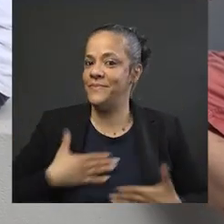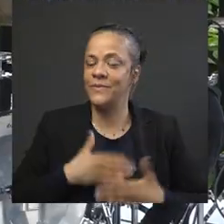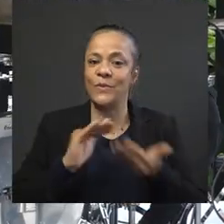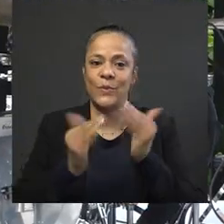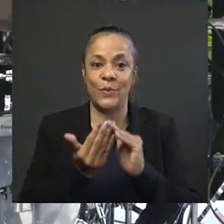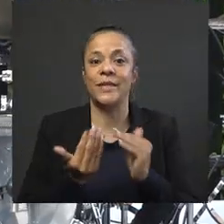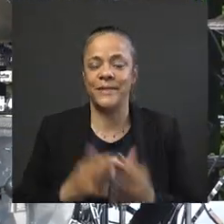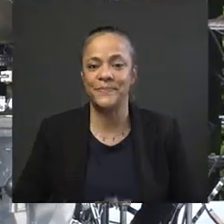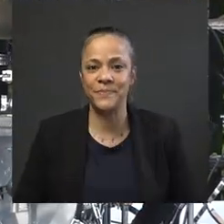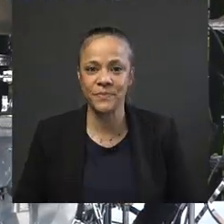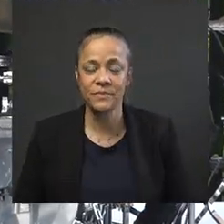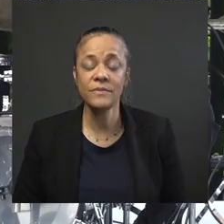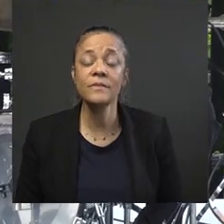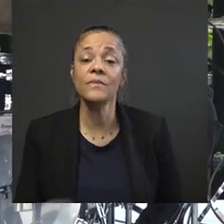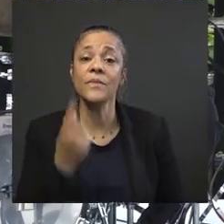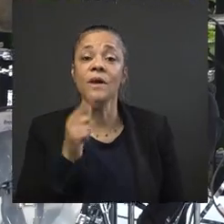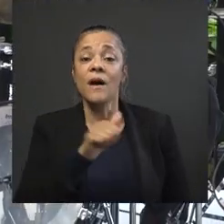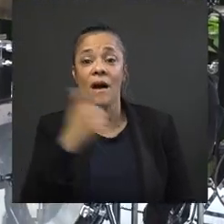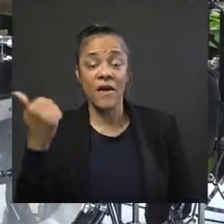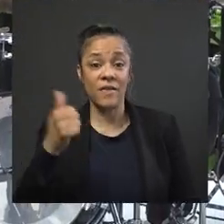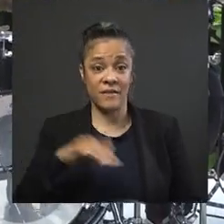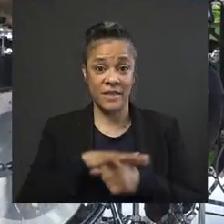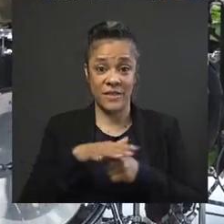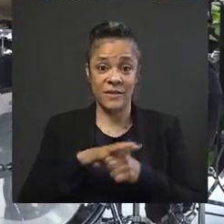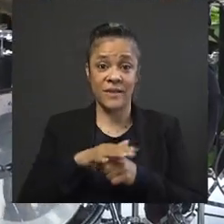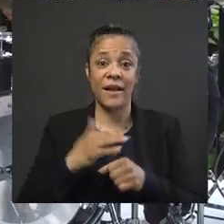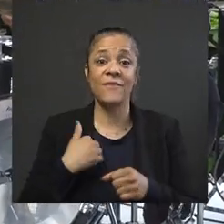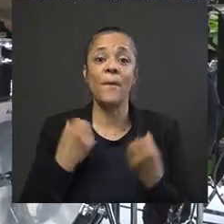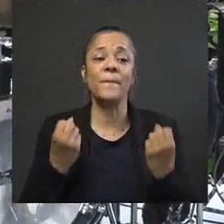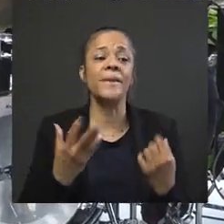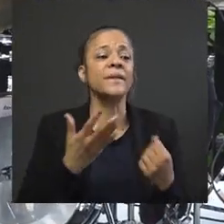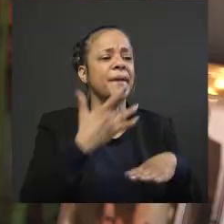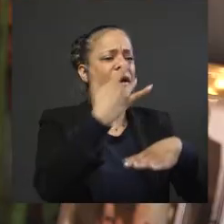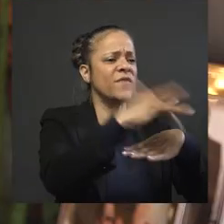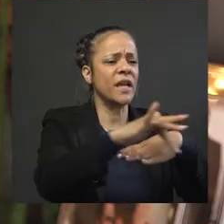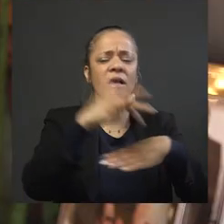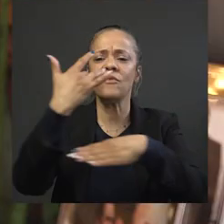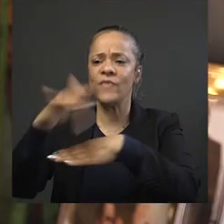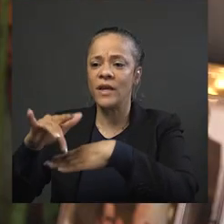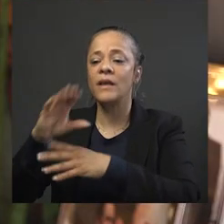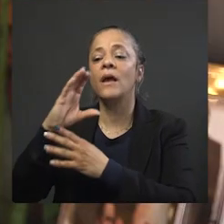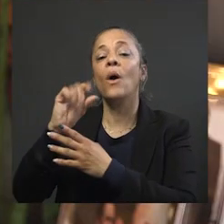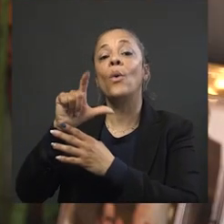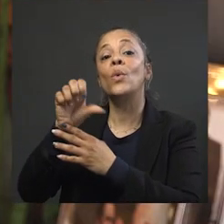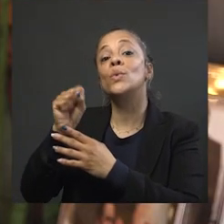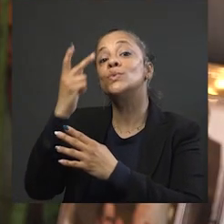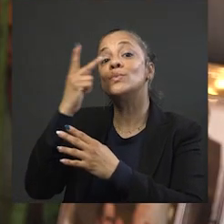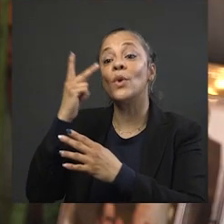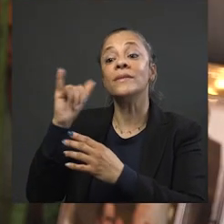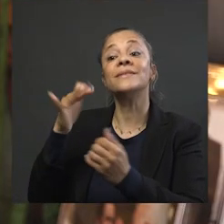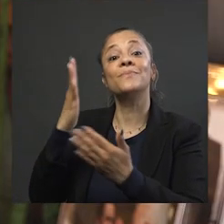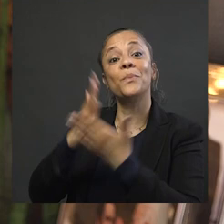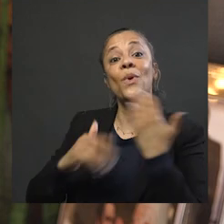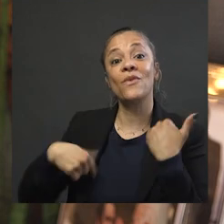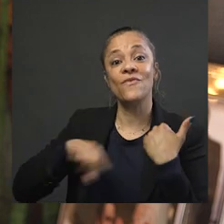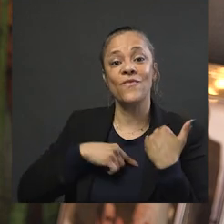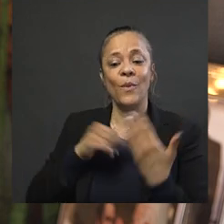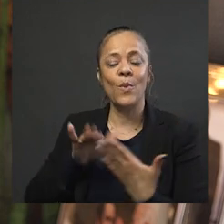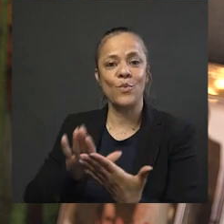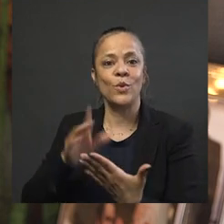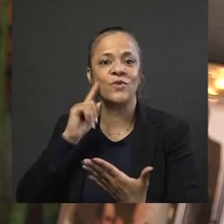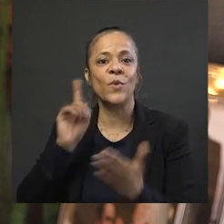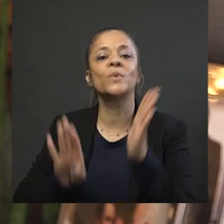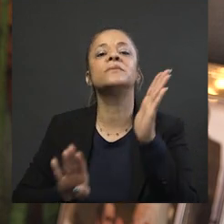more outdoor community-centric programming. Elsewhere in the city, the recent transformation of vacant land into Coles Park is part of our approach to